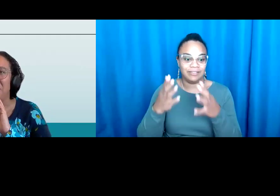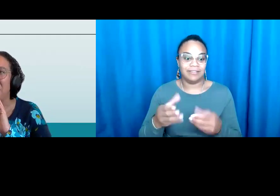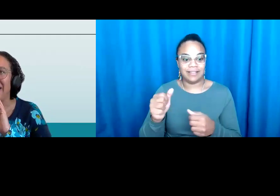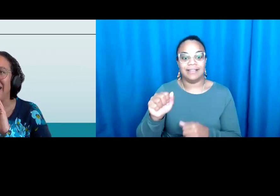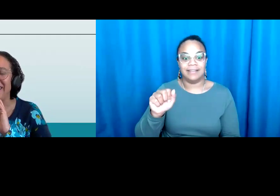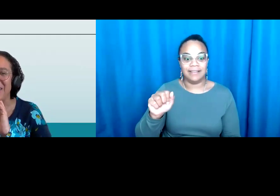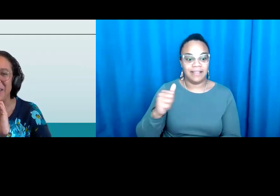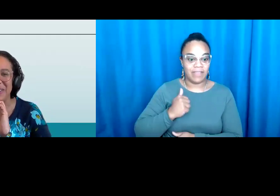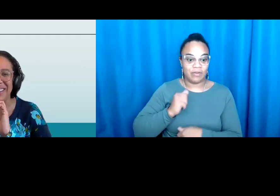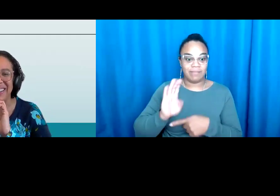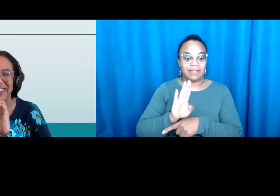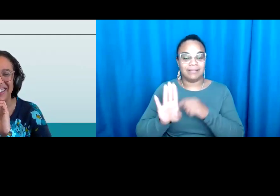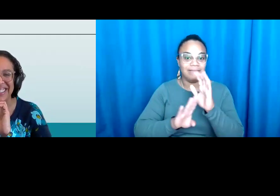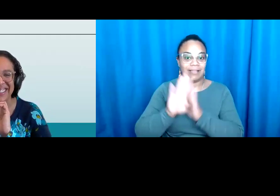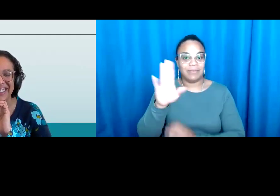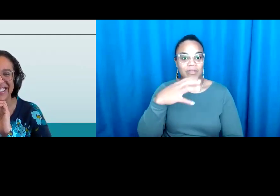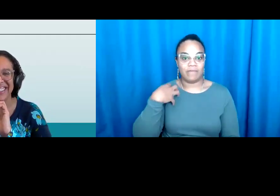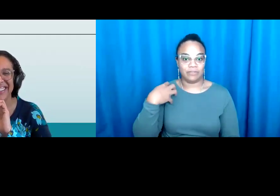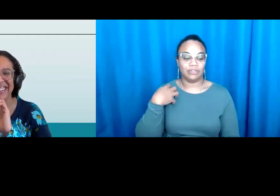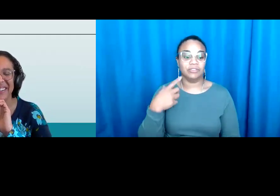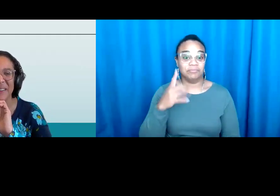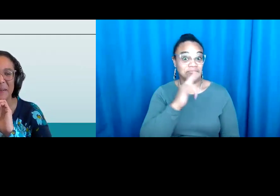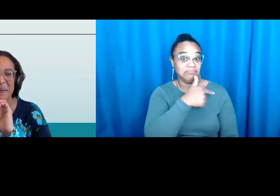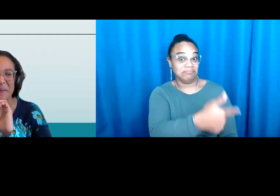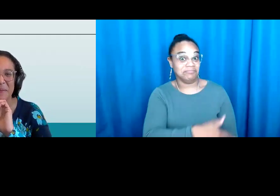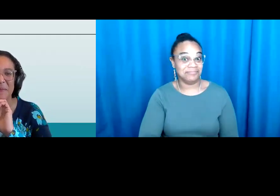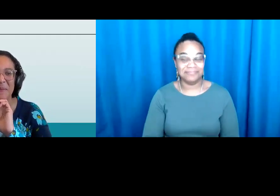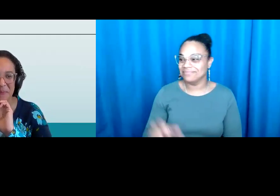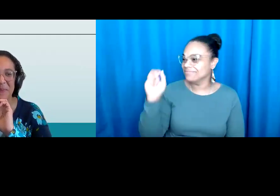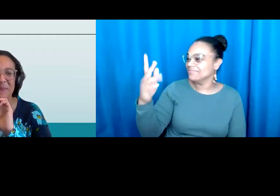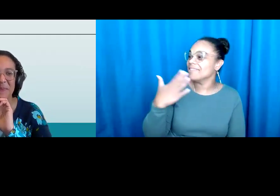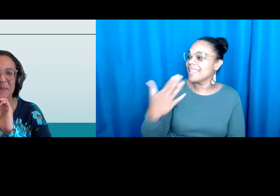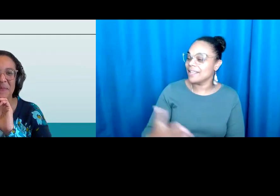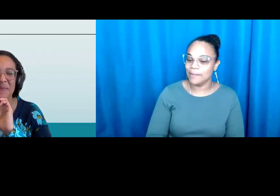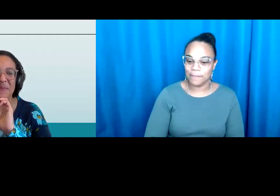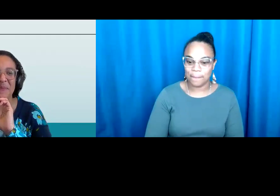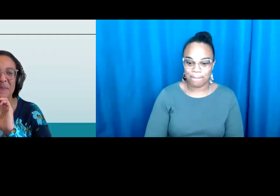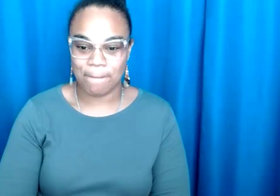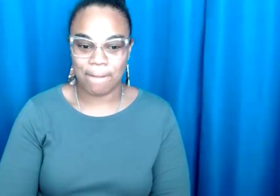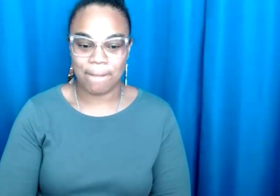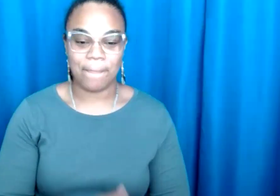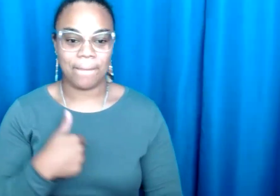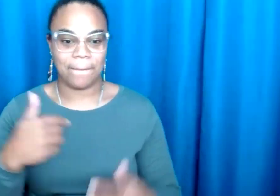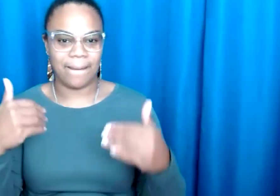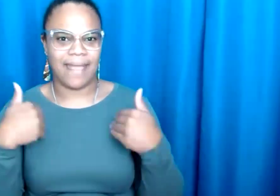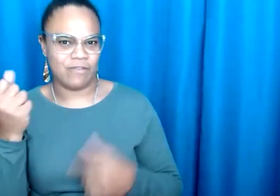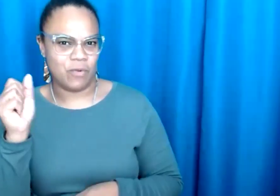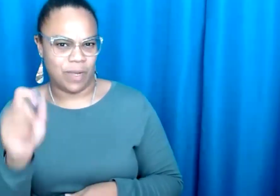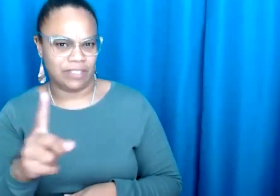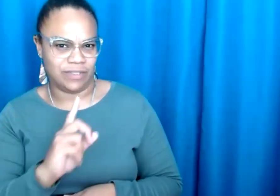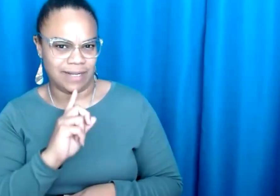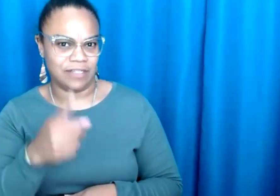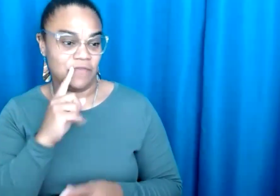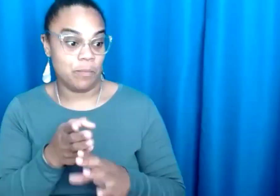And David, we're going to turn it over to you. Okay, thank you very much. I have actually a question for the